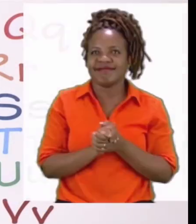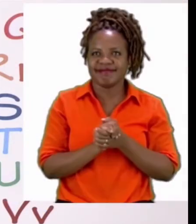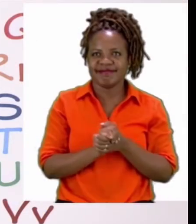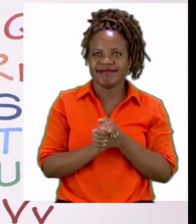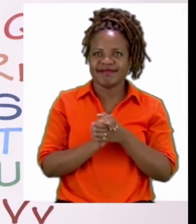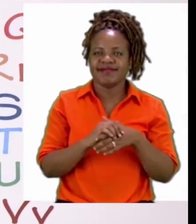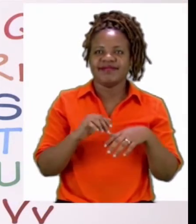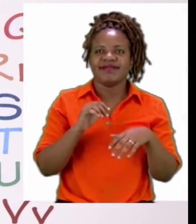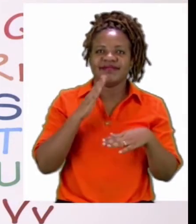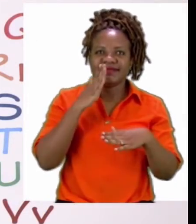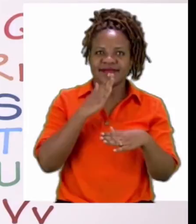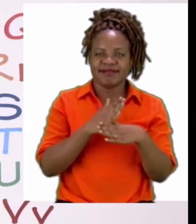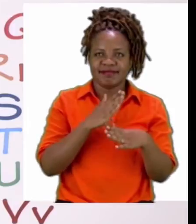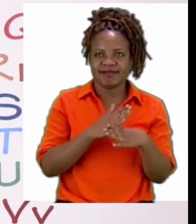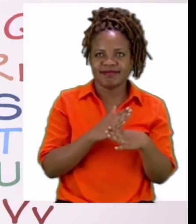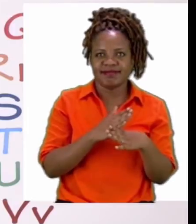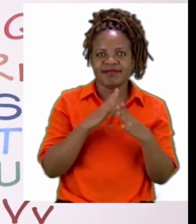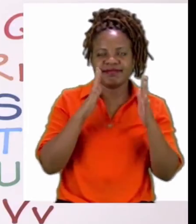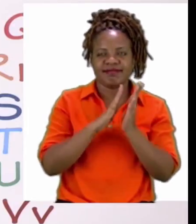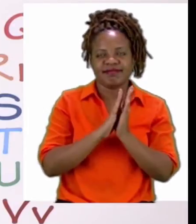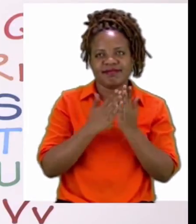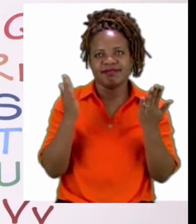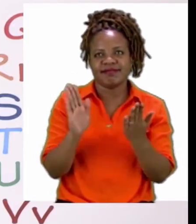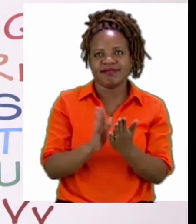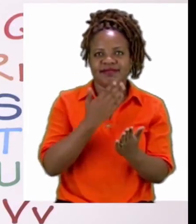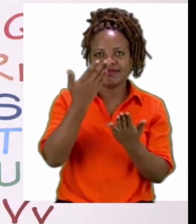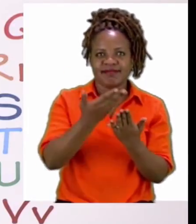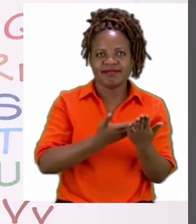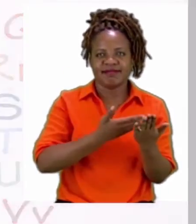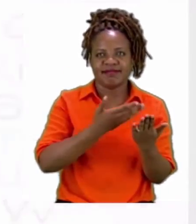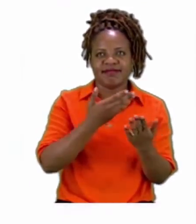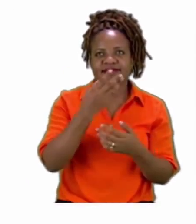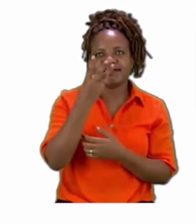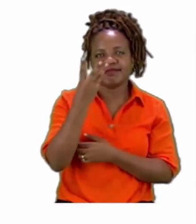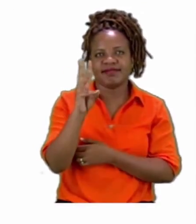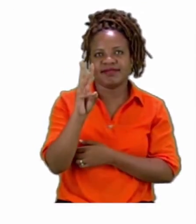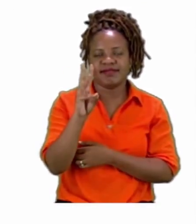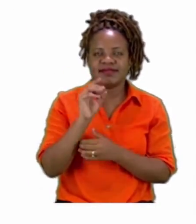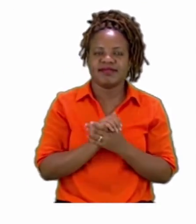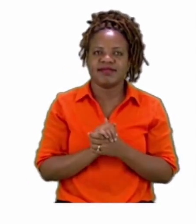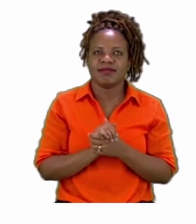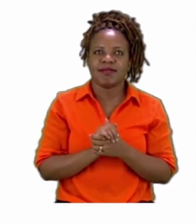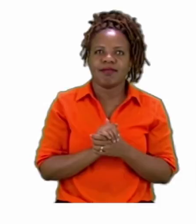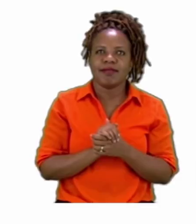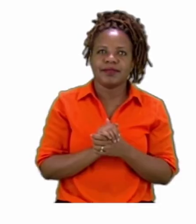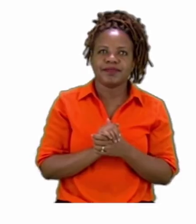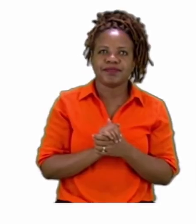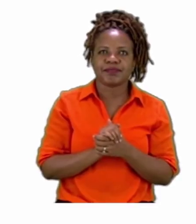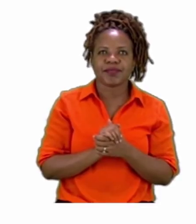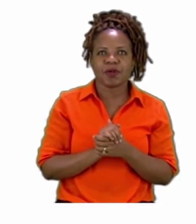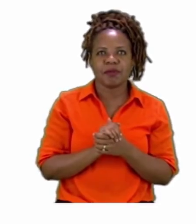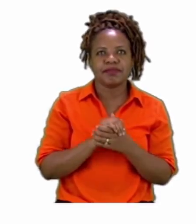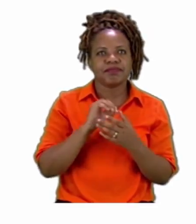For our exercise now, let's turn to page 6. On page 6, we are going to